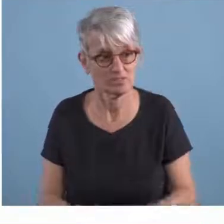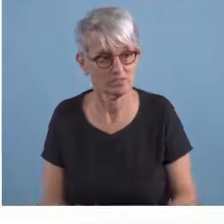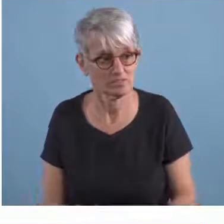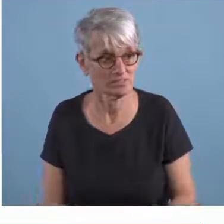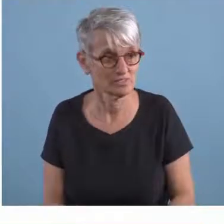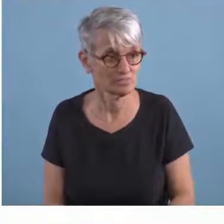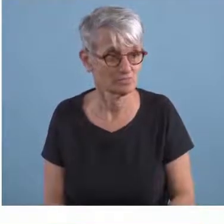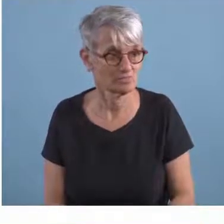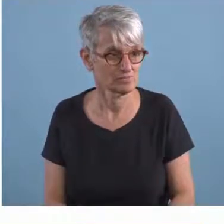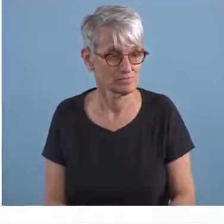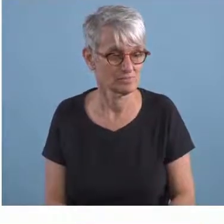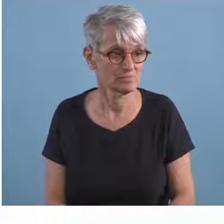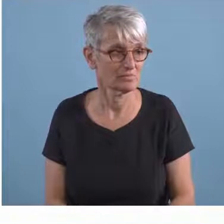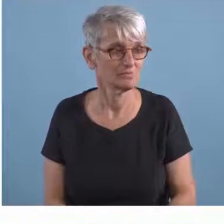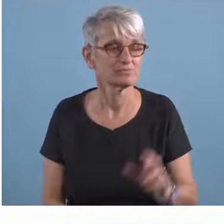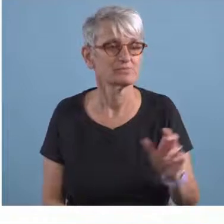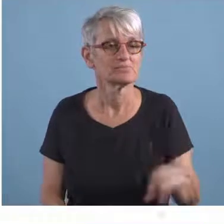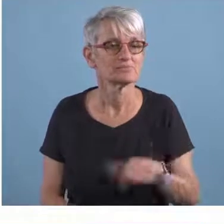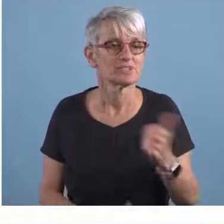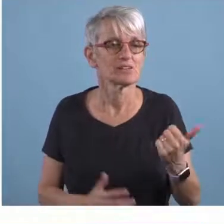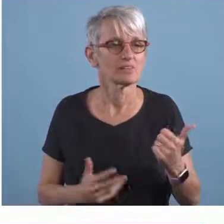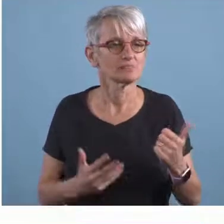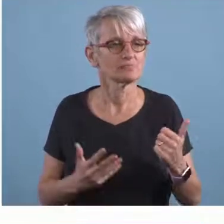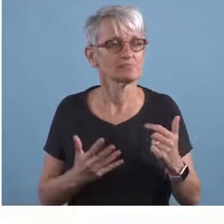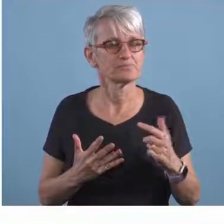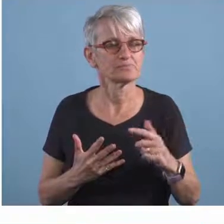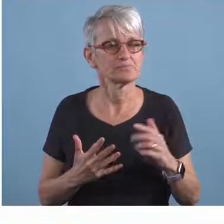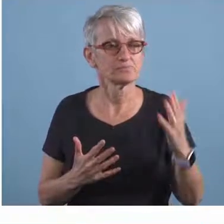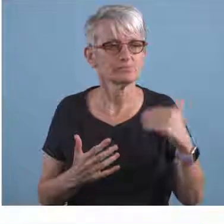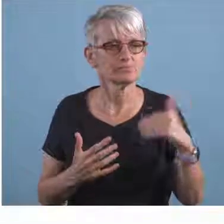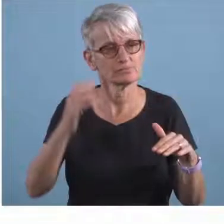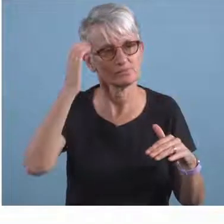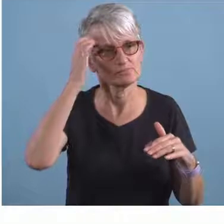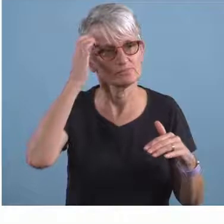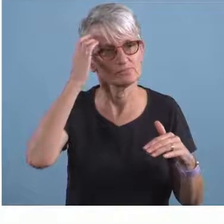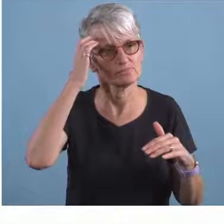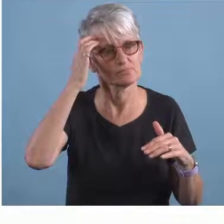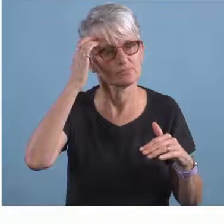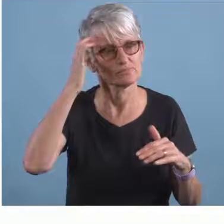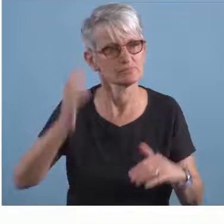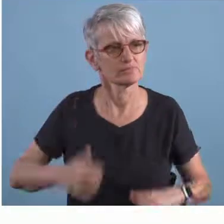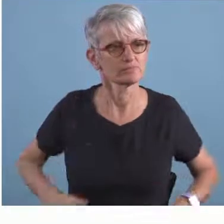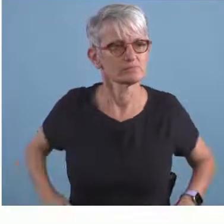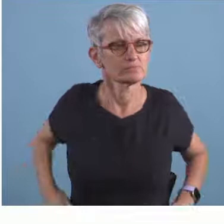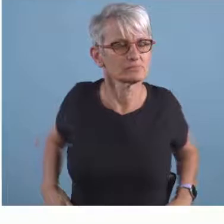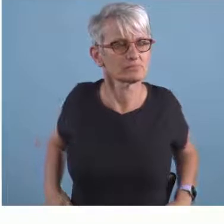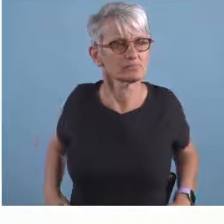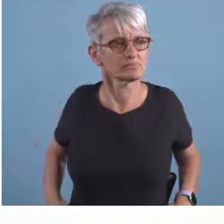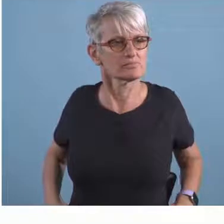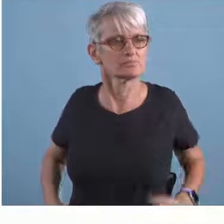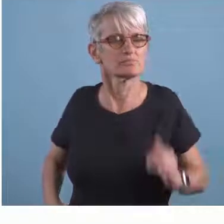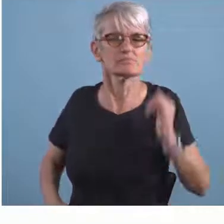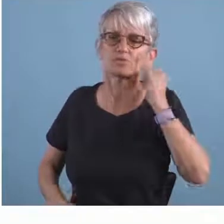Another area, next slide, Let's say your